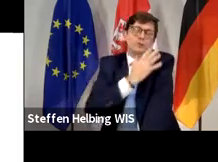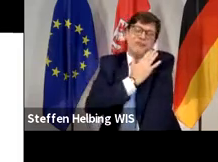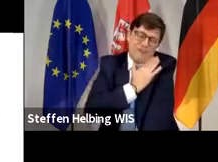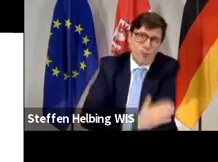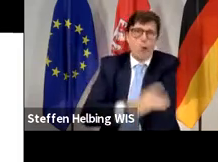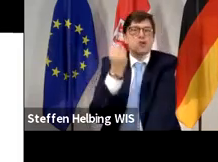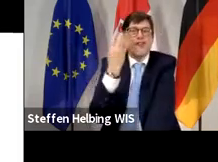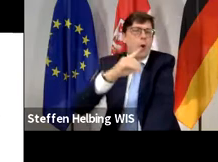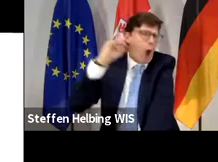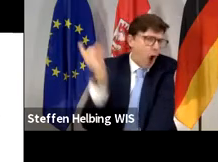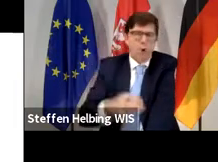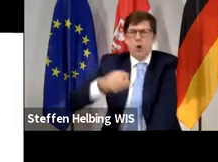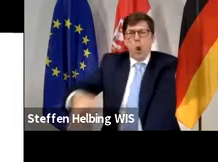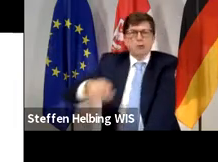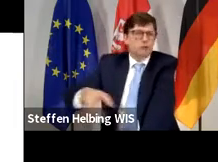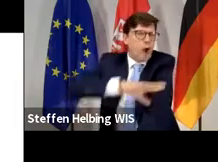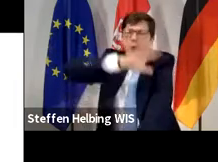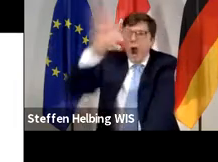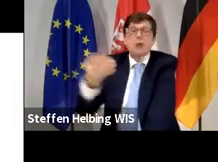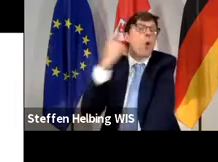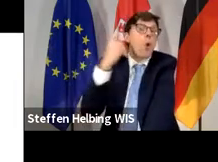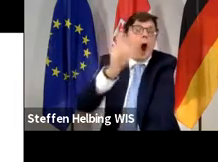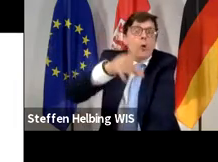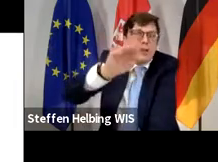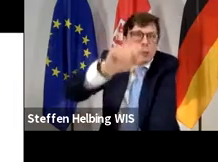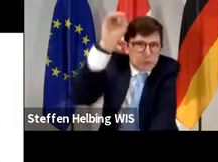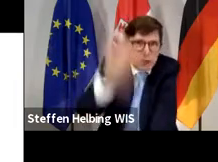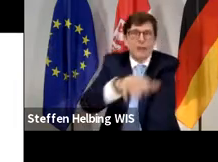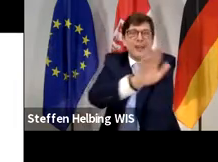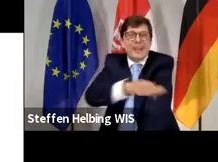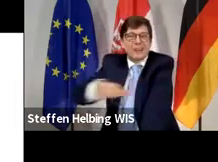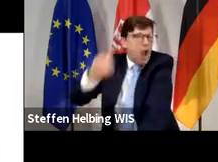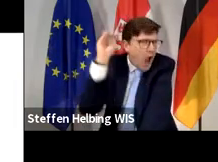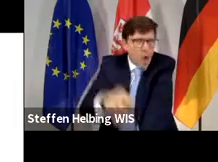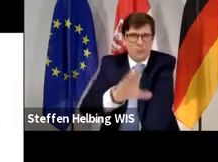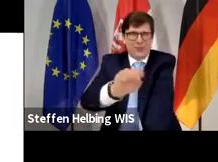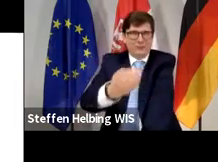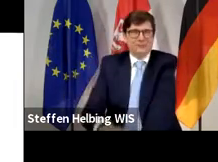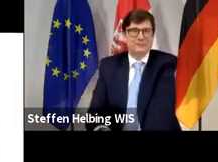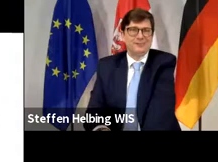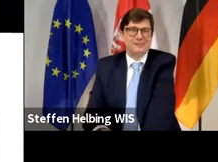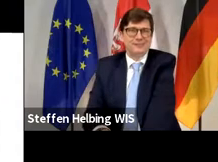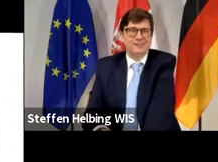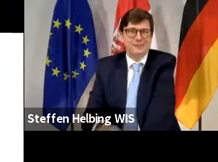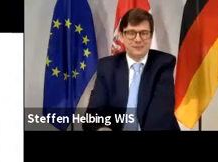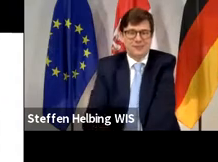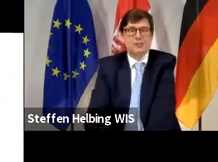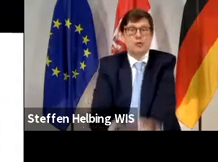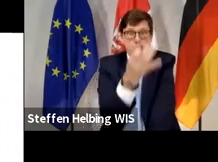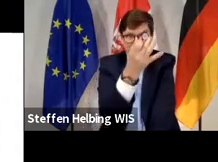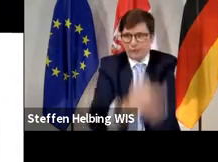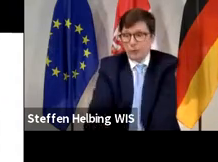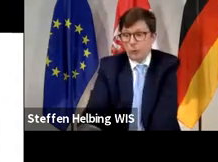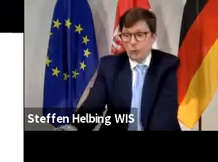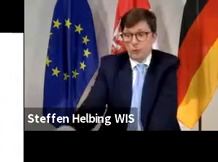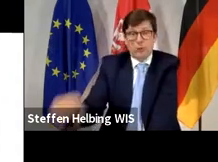phone. Also, I have to say in some situation, it's not possible to do this. But what is important,